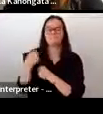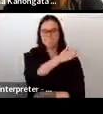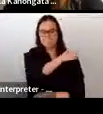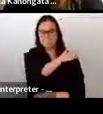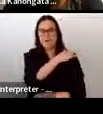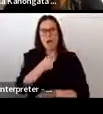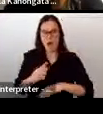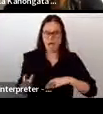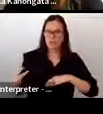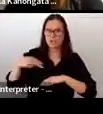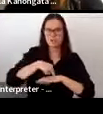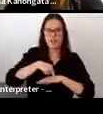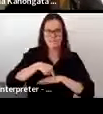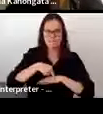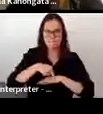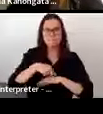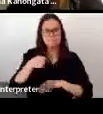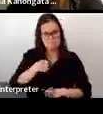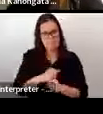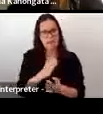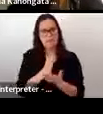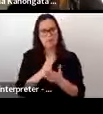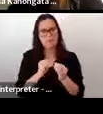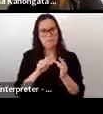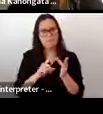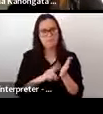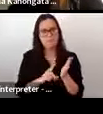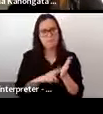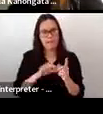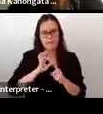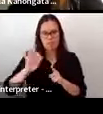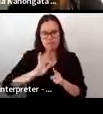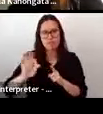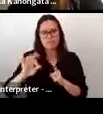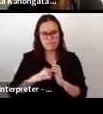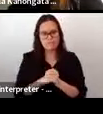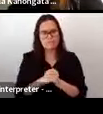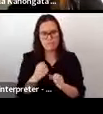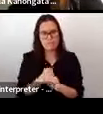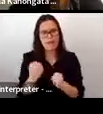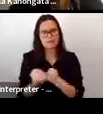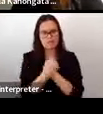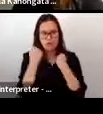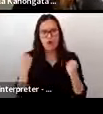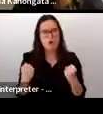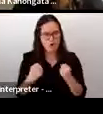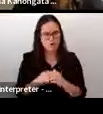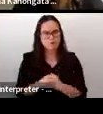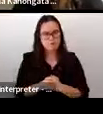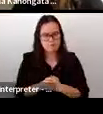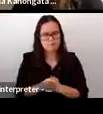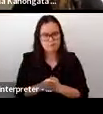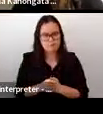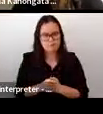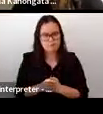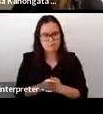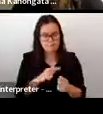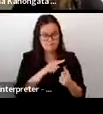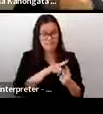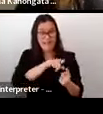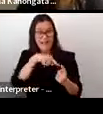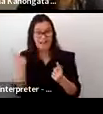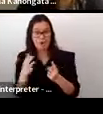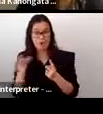and voted for amendments to strengthen it. The other option is that the future that you would have to look back at today with a